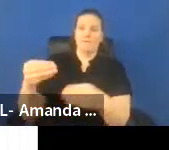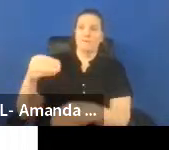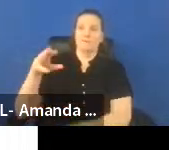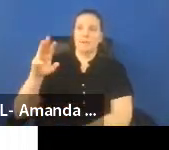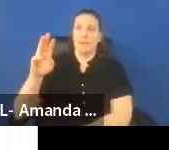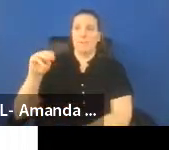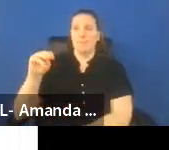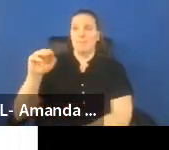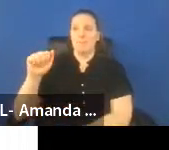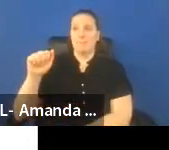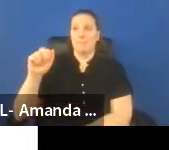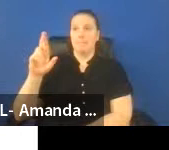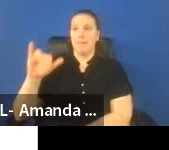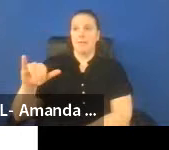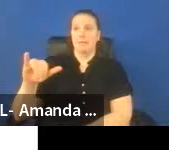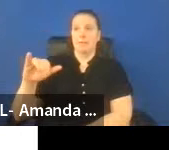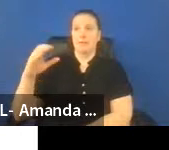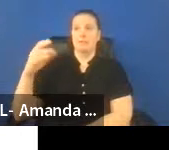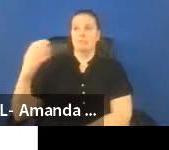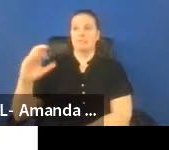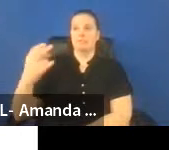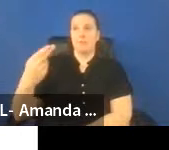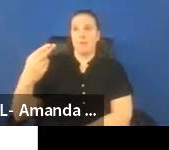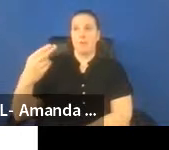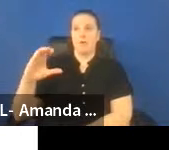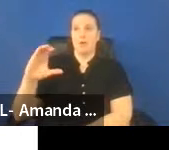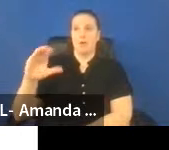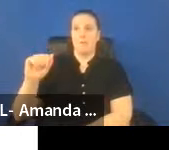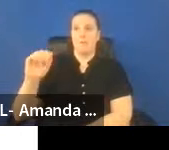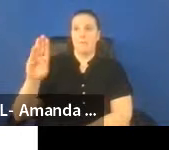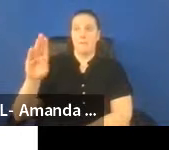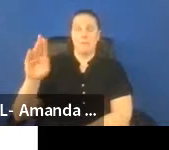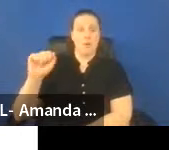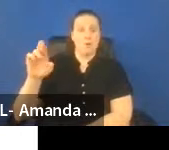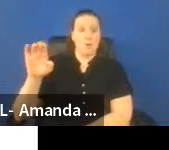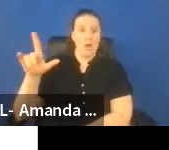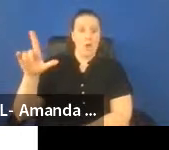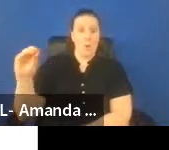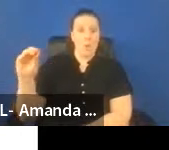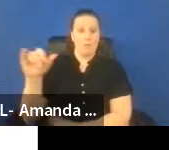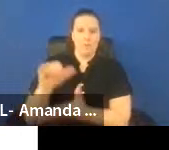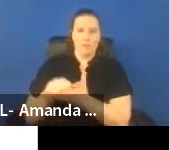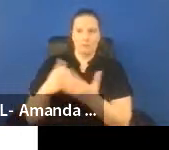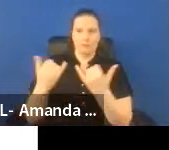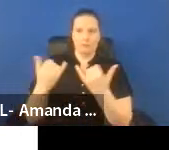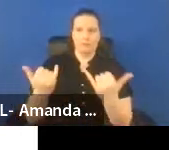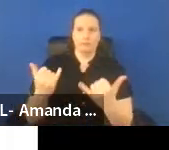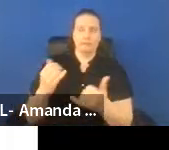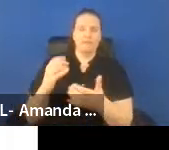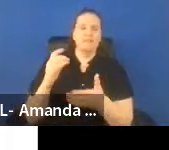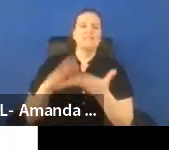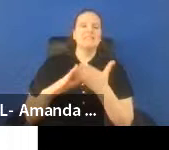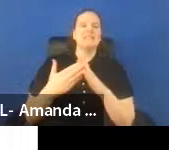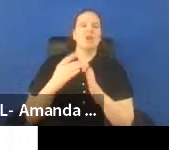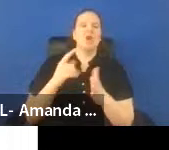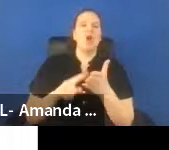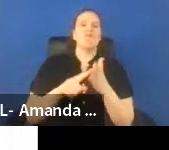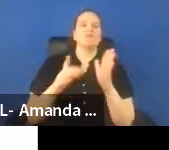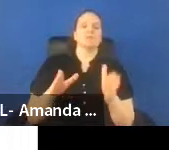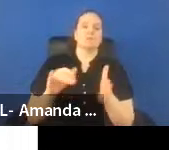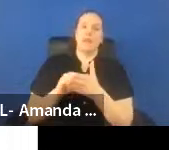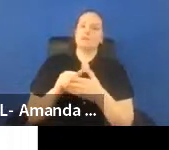Caballero, who is the current city auditor. And this is, again, important for an independent function.